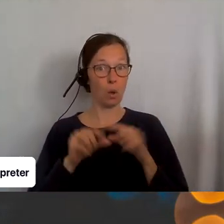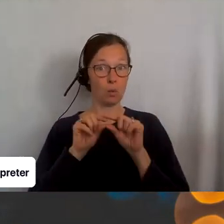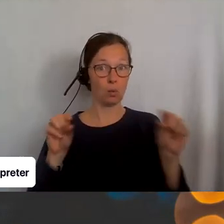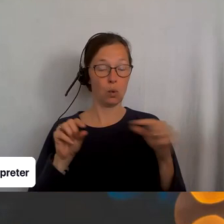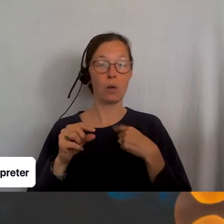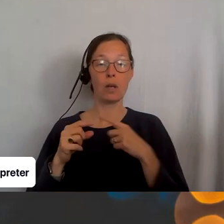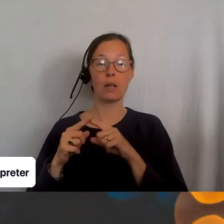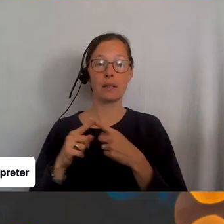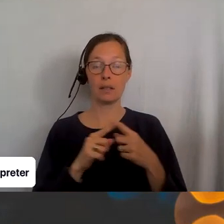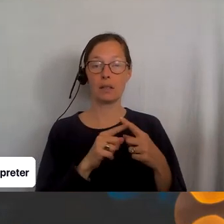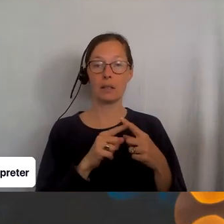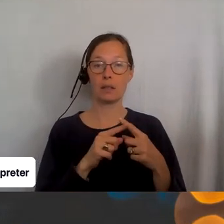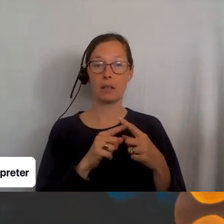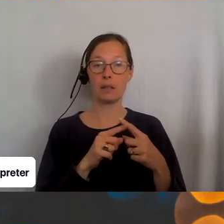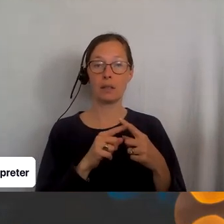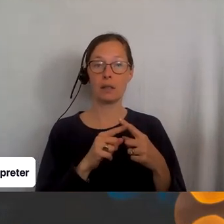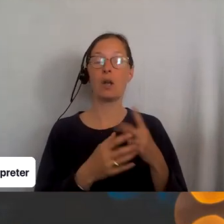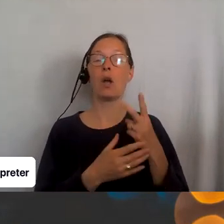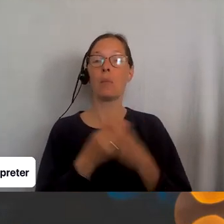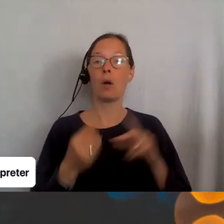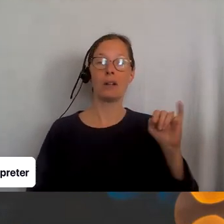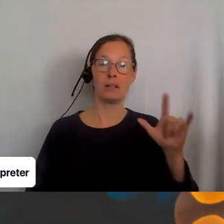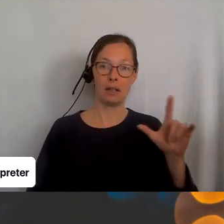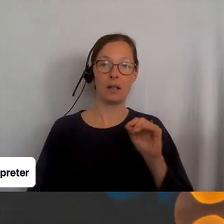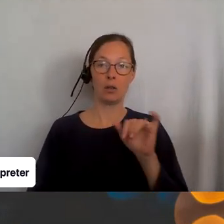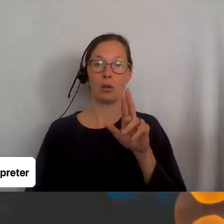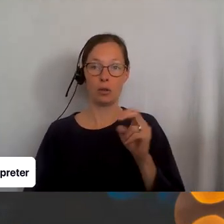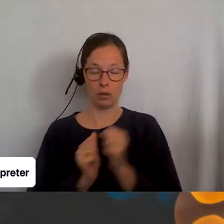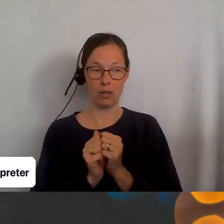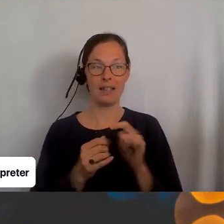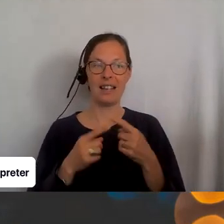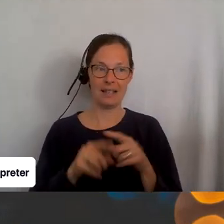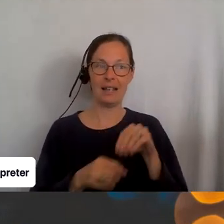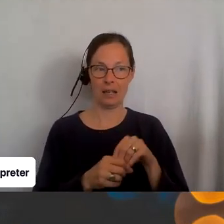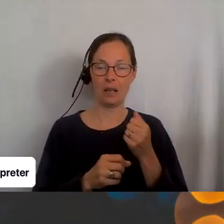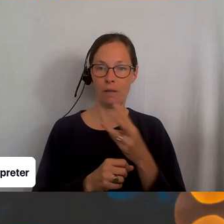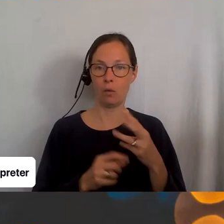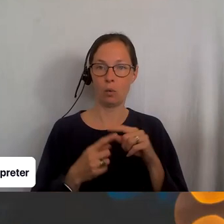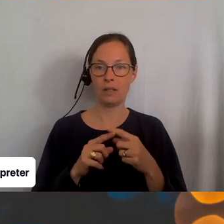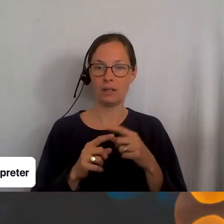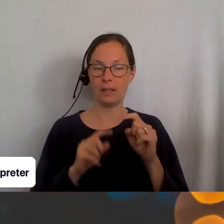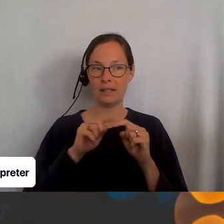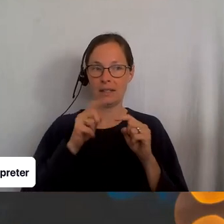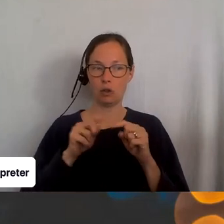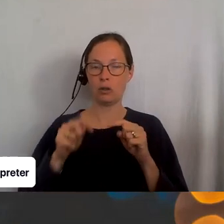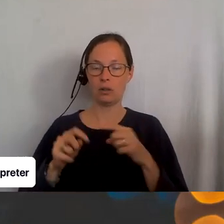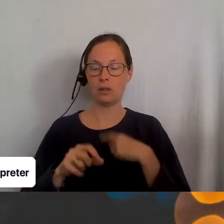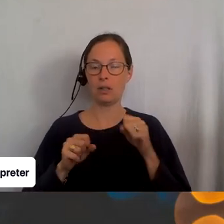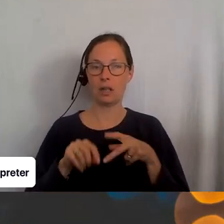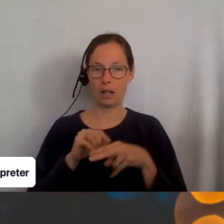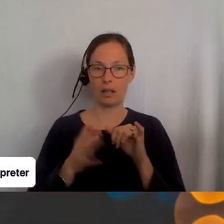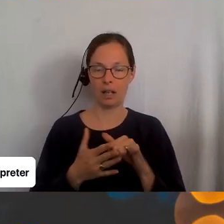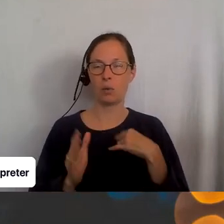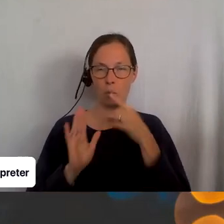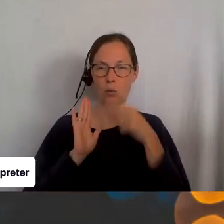knitted both the tail and the yarn together so that it knitted it in a few stitches, and I would just be able to cut this. But I'll show